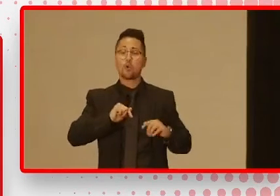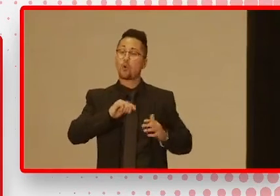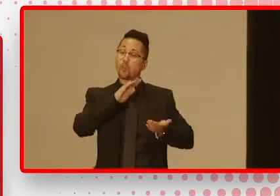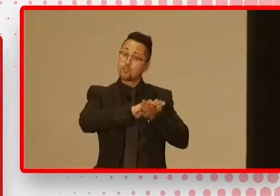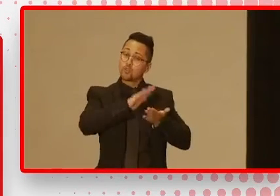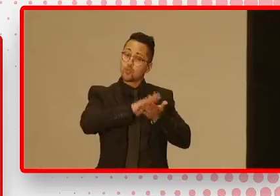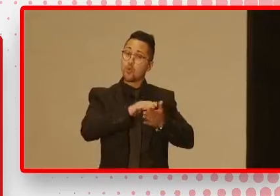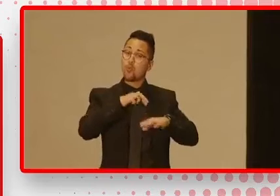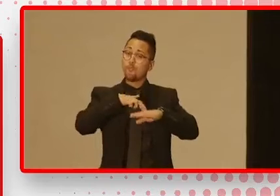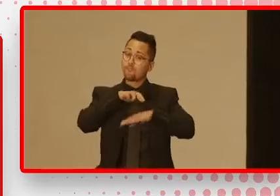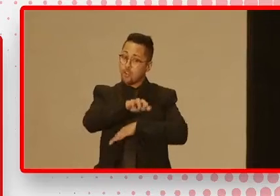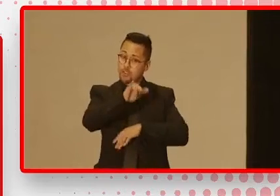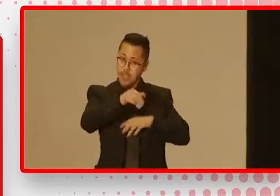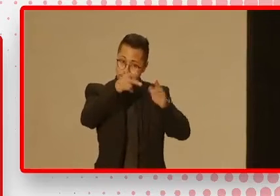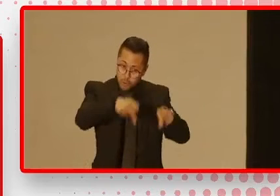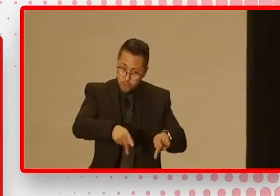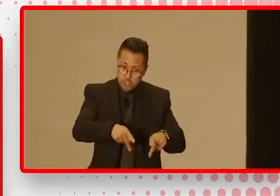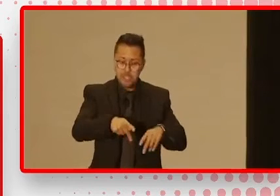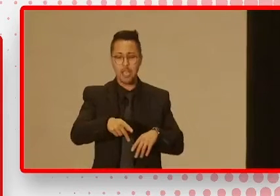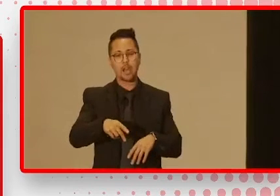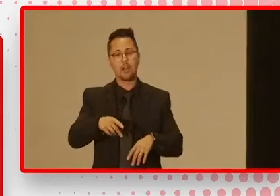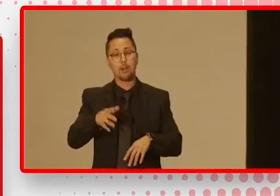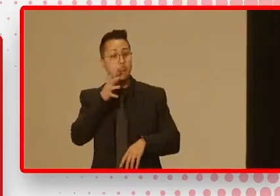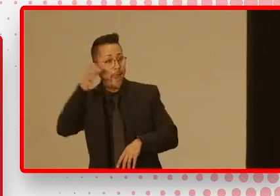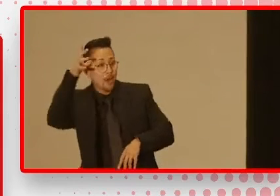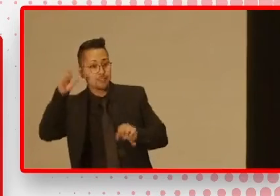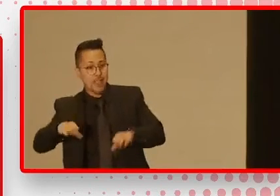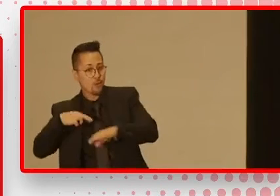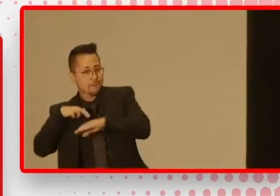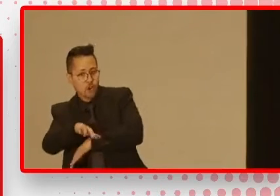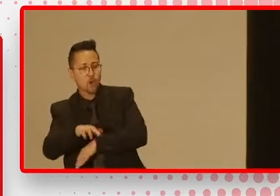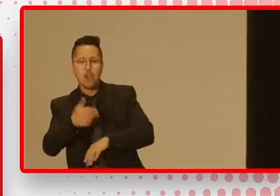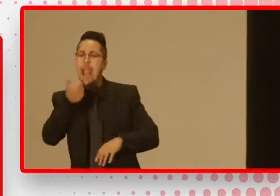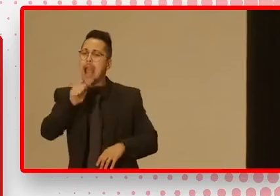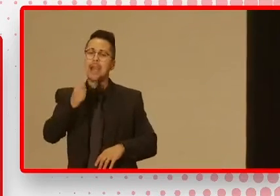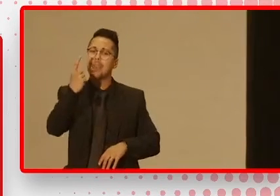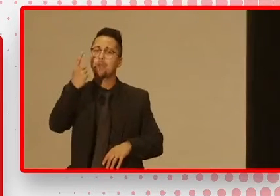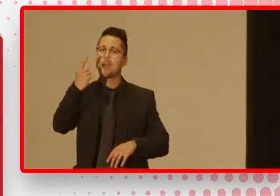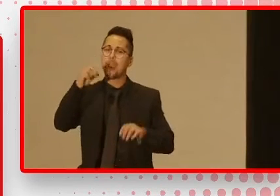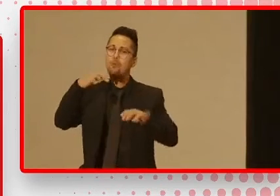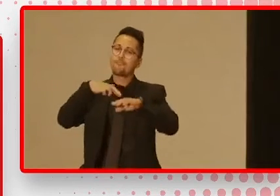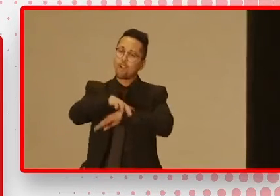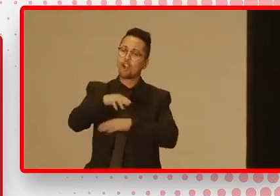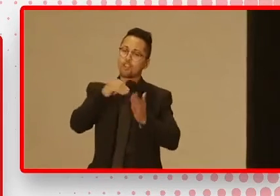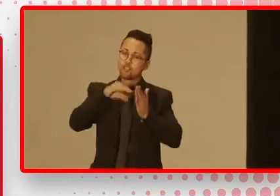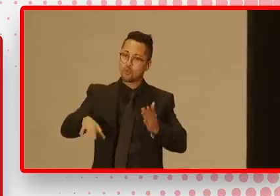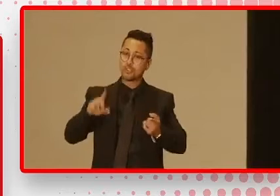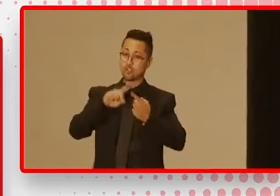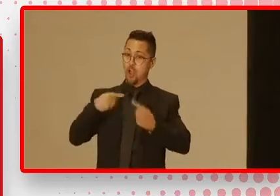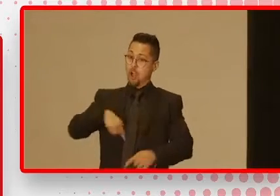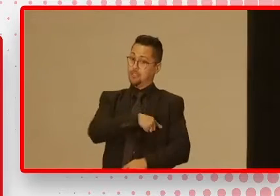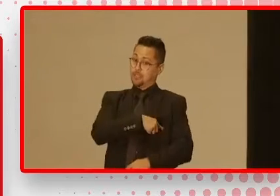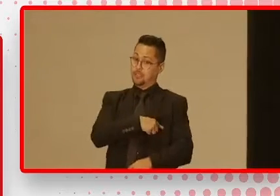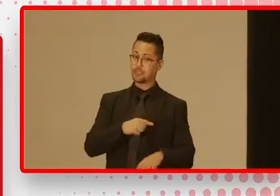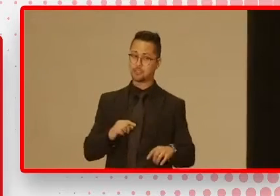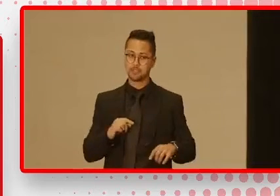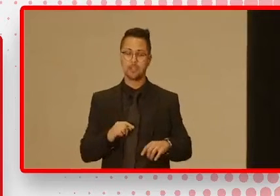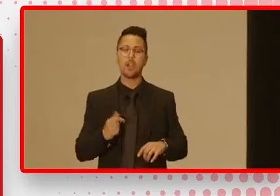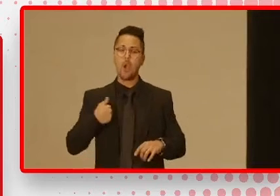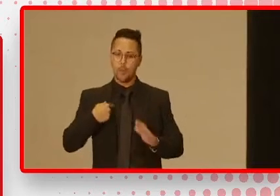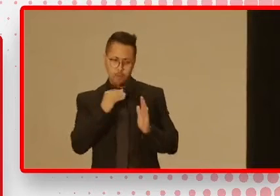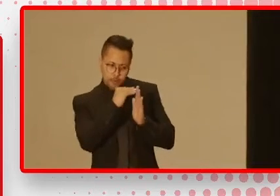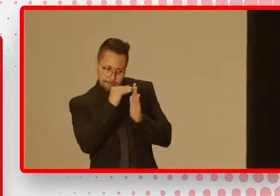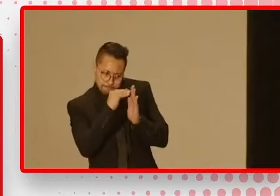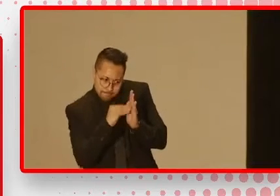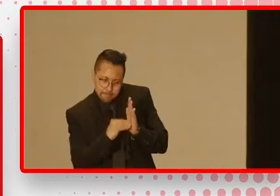individual, or the parents do, a neighbor could, anybody could refer the student to us. We're going to collect the information to make sure they